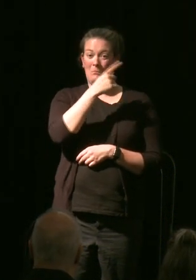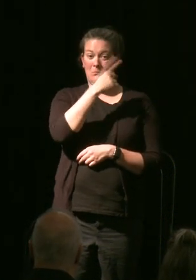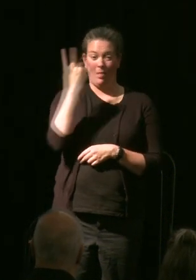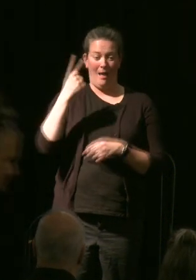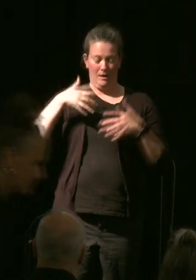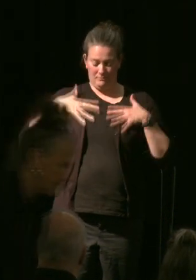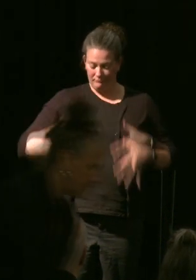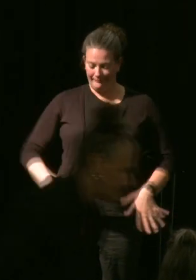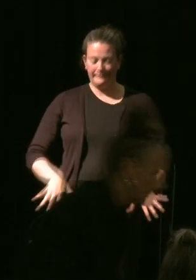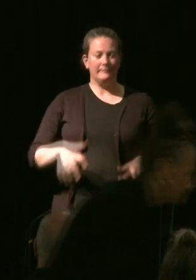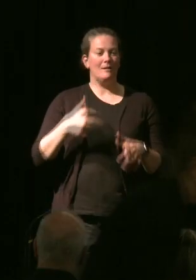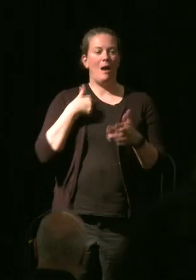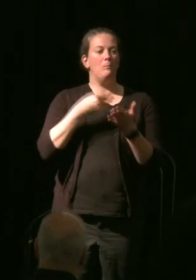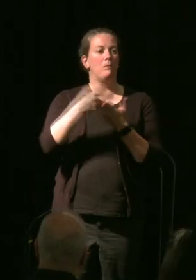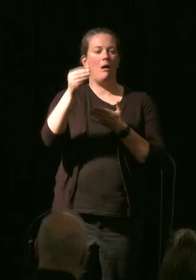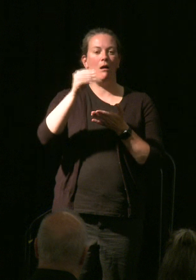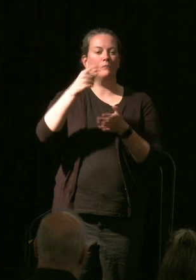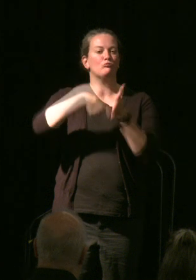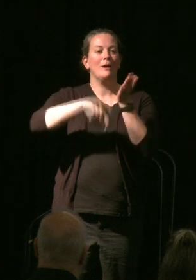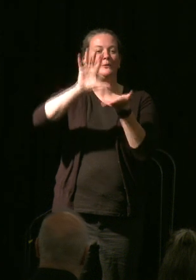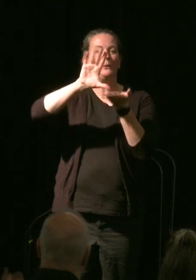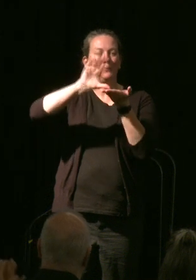sale at Nordstrom Rack.